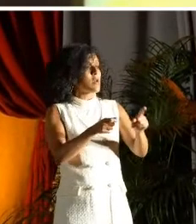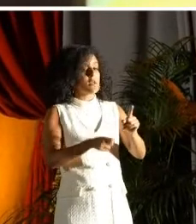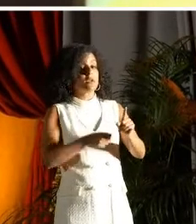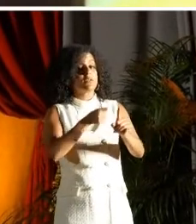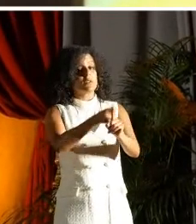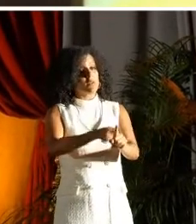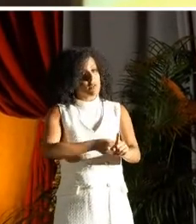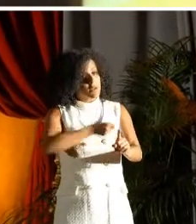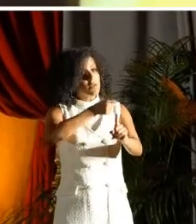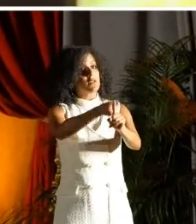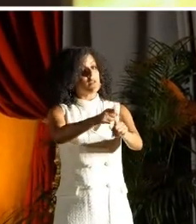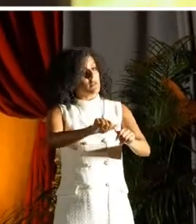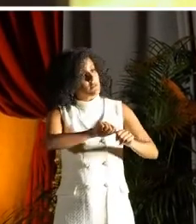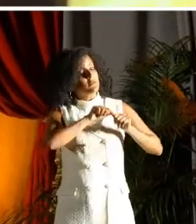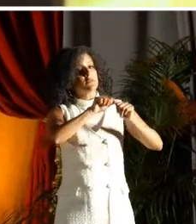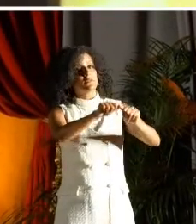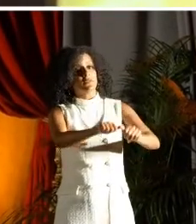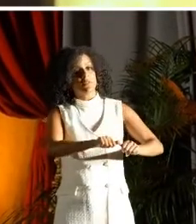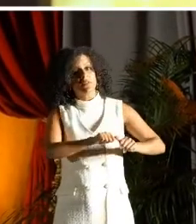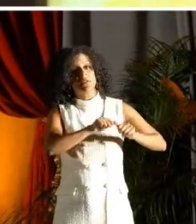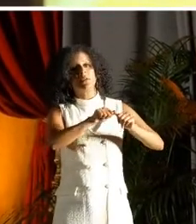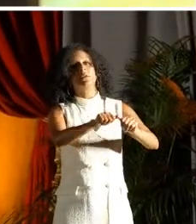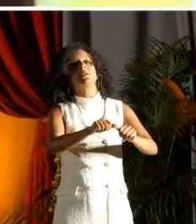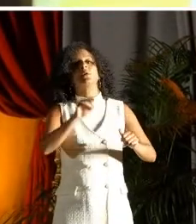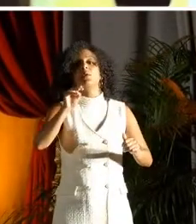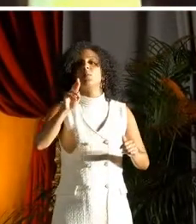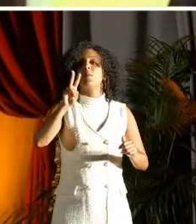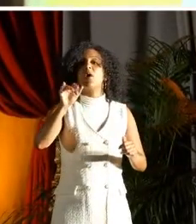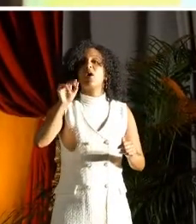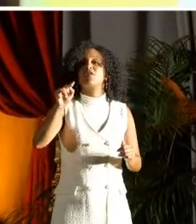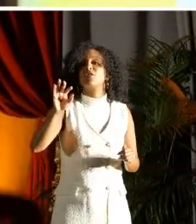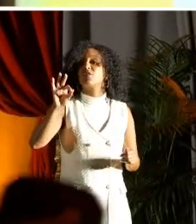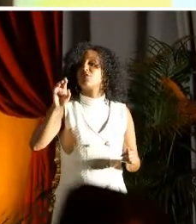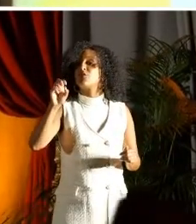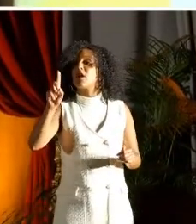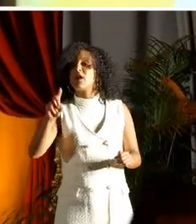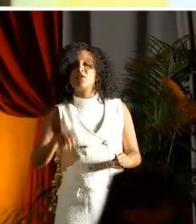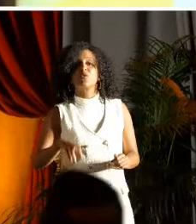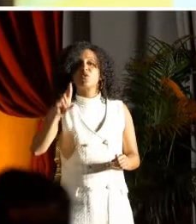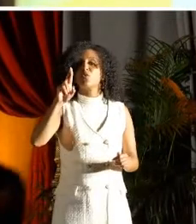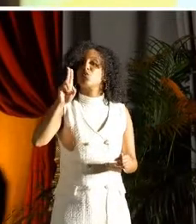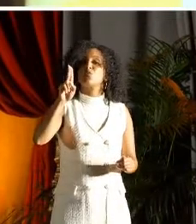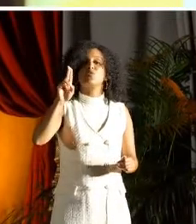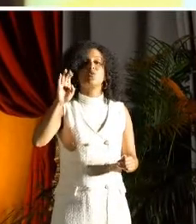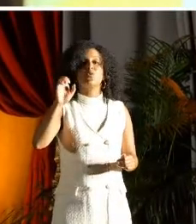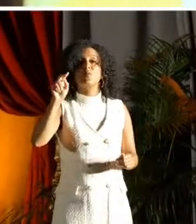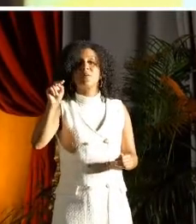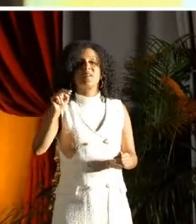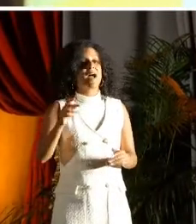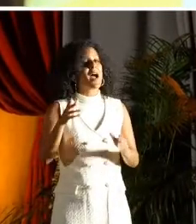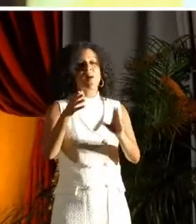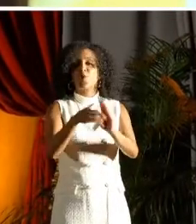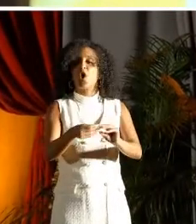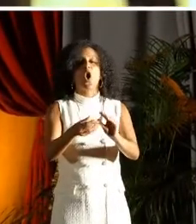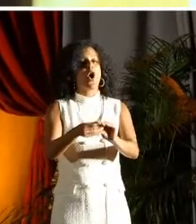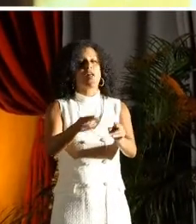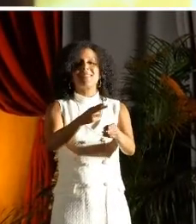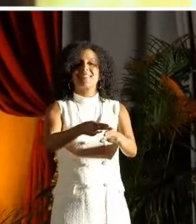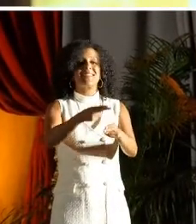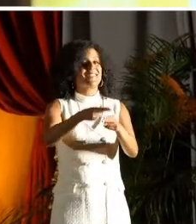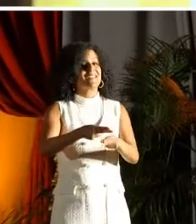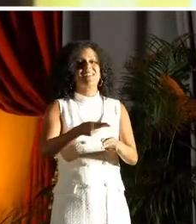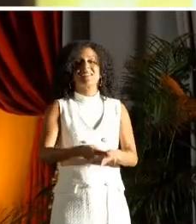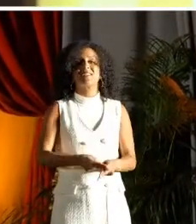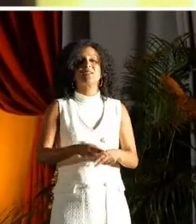on and go on. Martha and Fred and Reuben, I'm calling them that now, but obviously